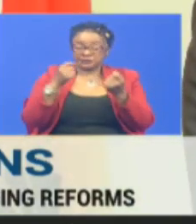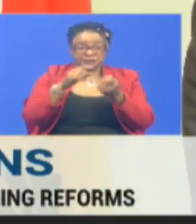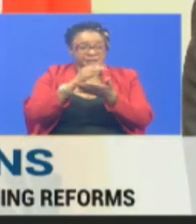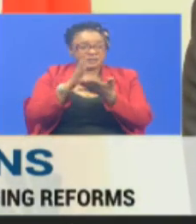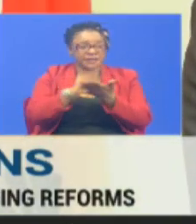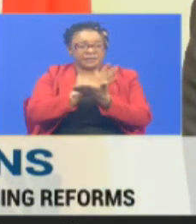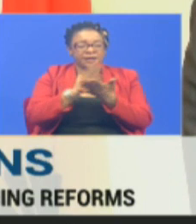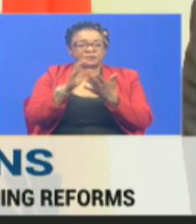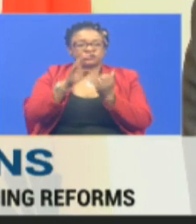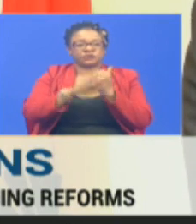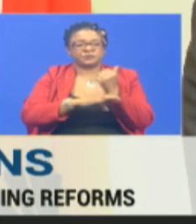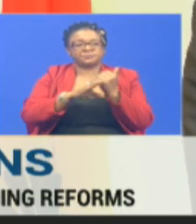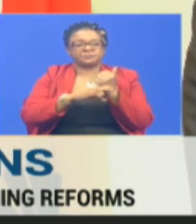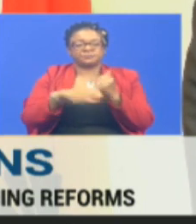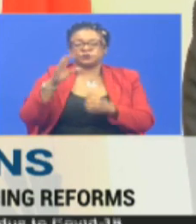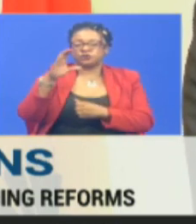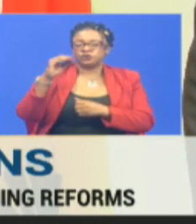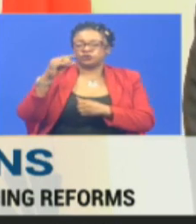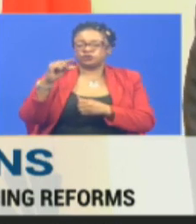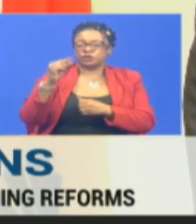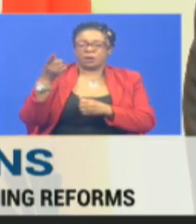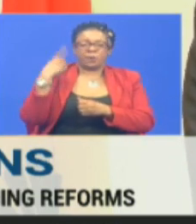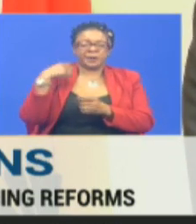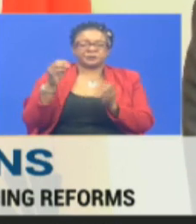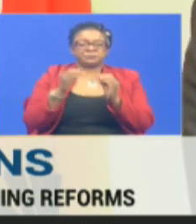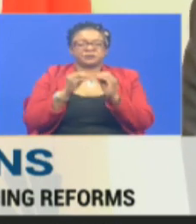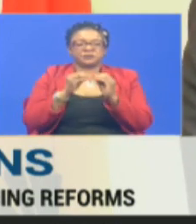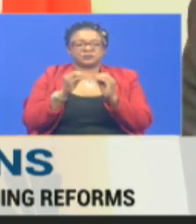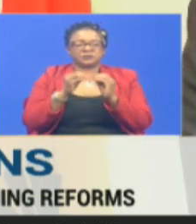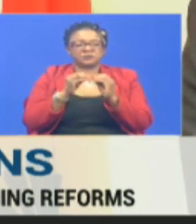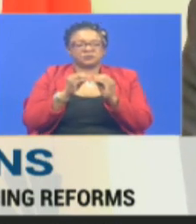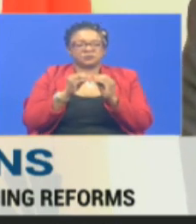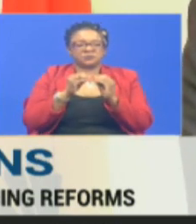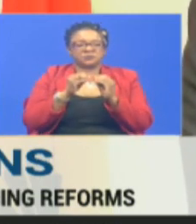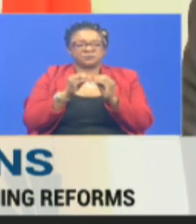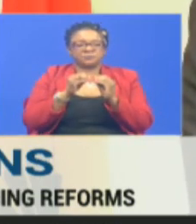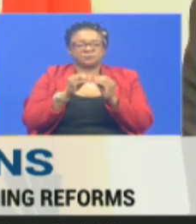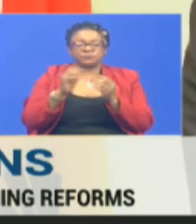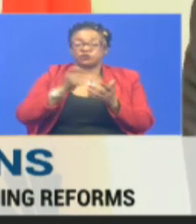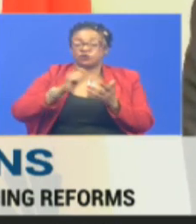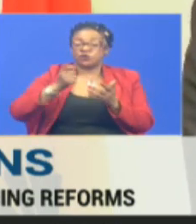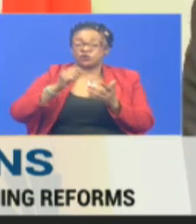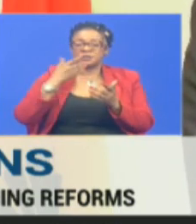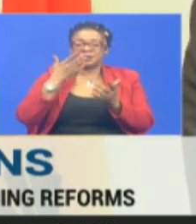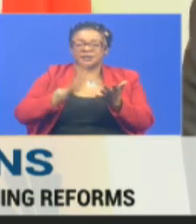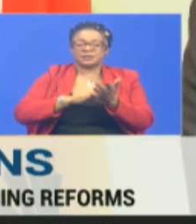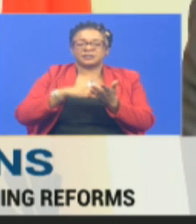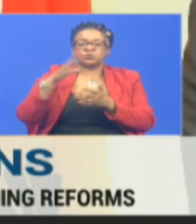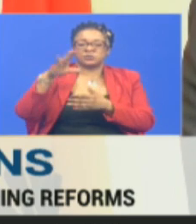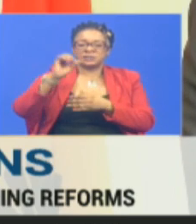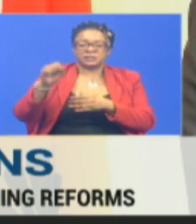the Council of Governors, in our last meeting, wrote a letter to CS Munya